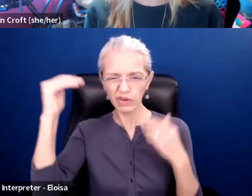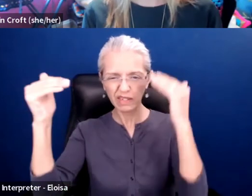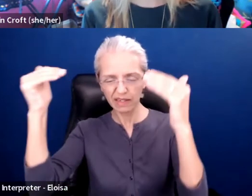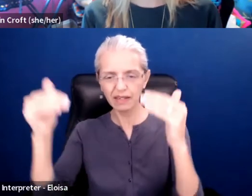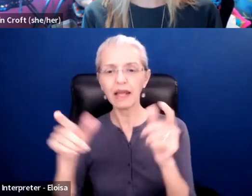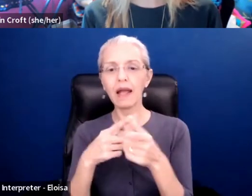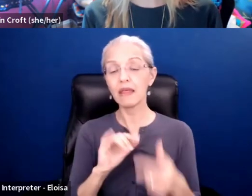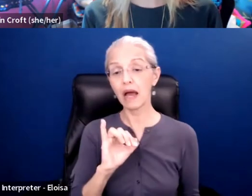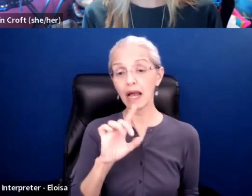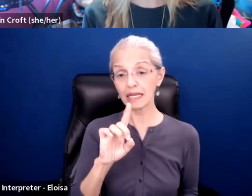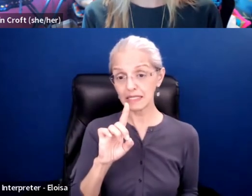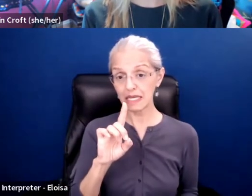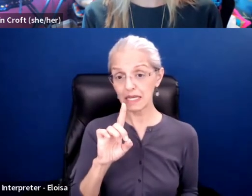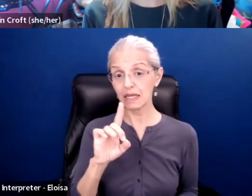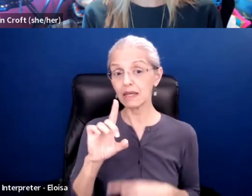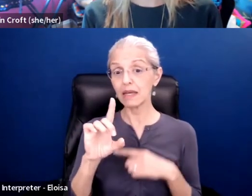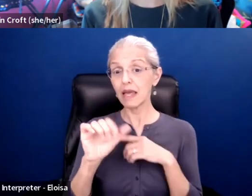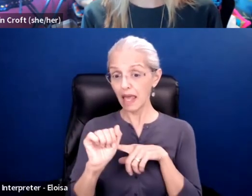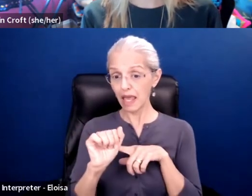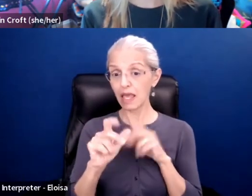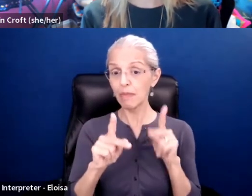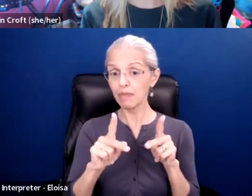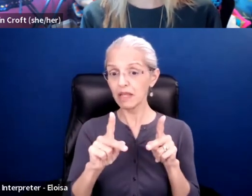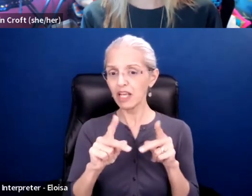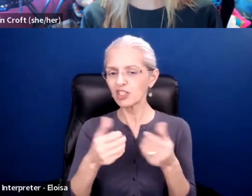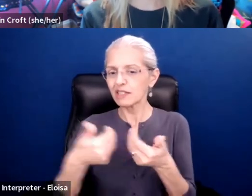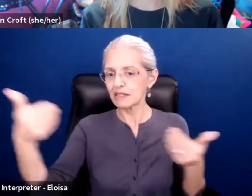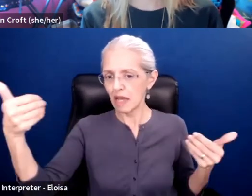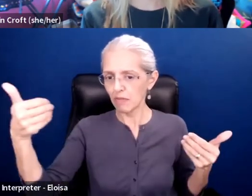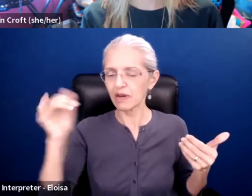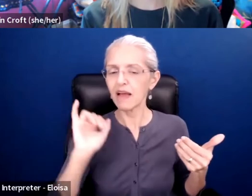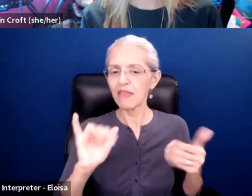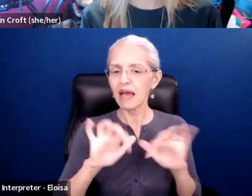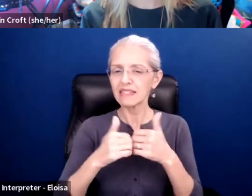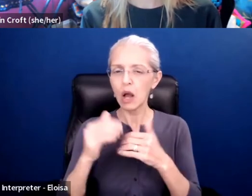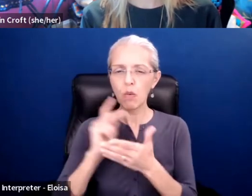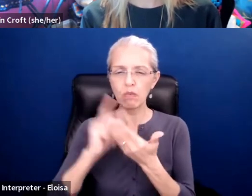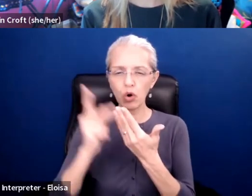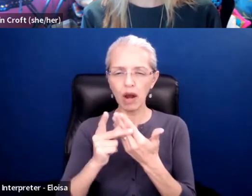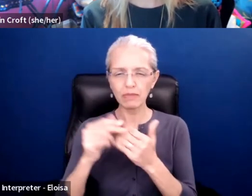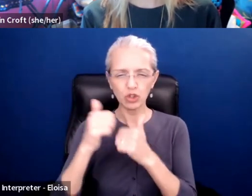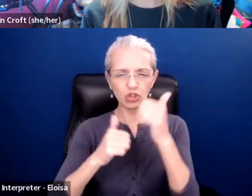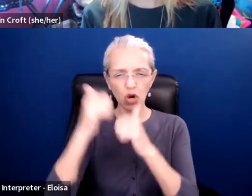population separately. So I think some of that is a function of how programs are structured in general.